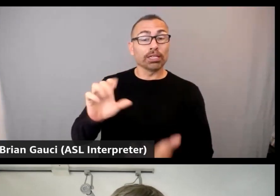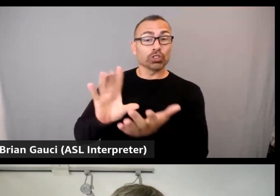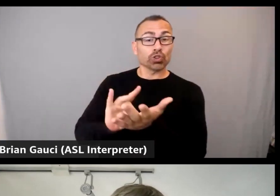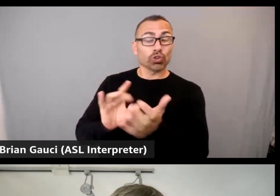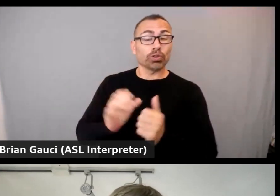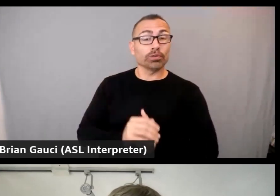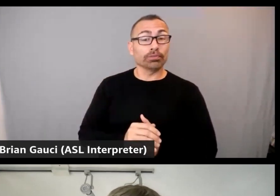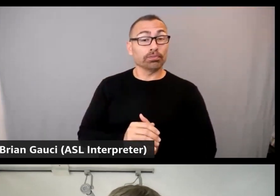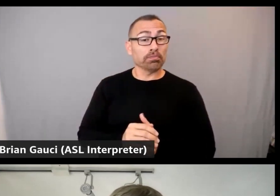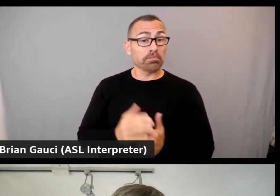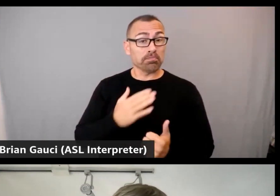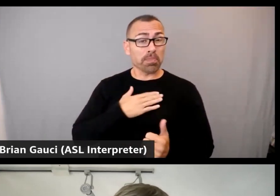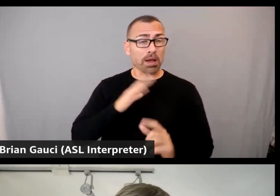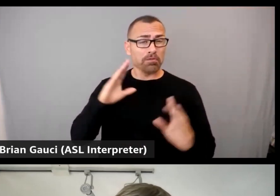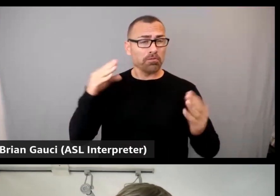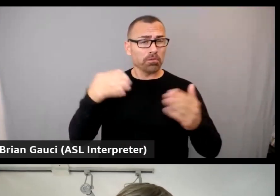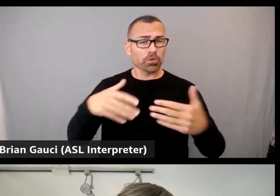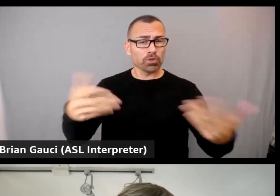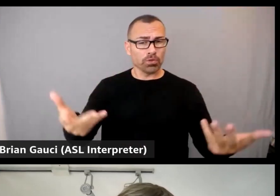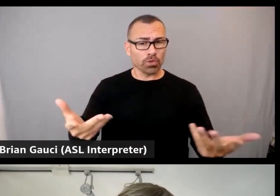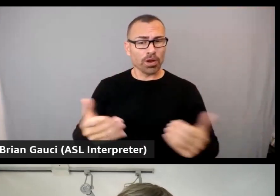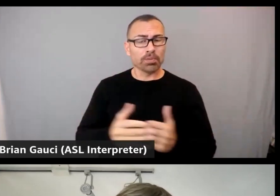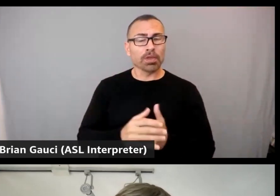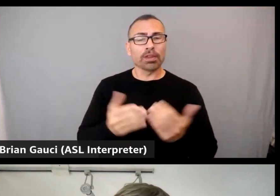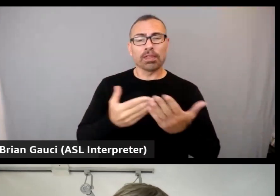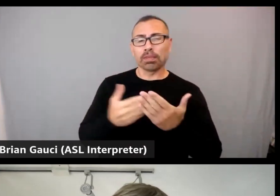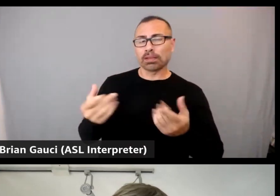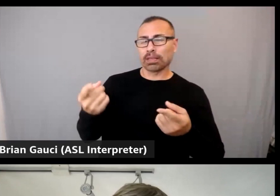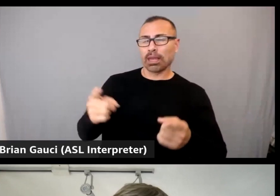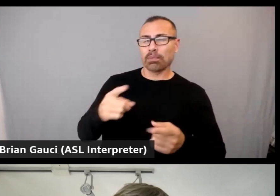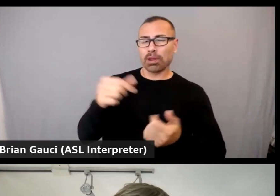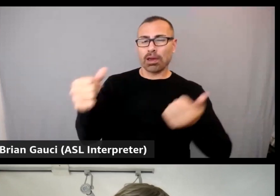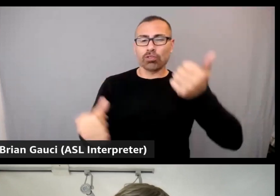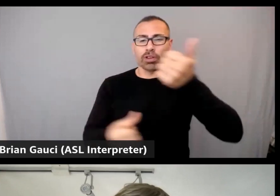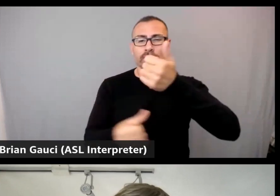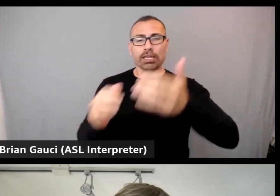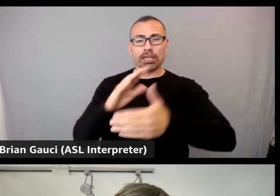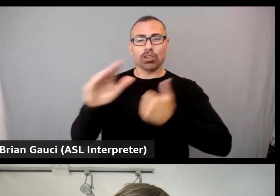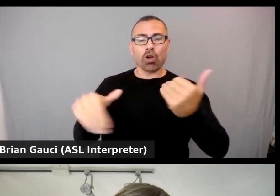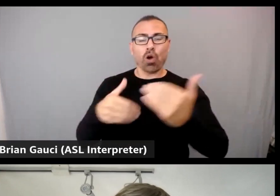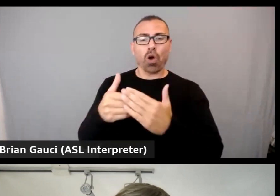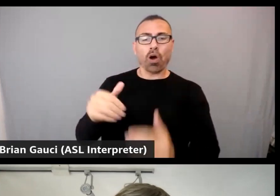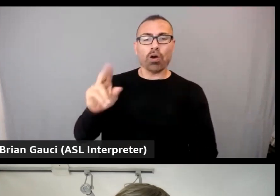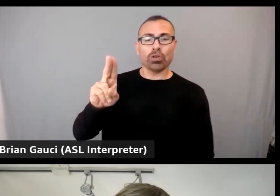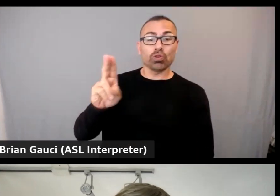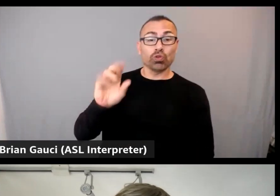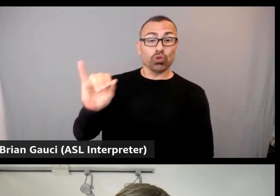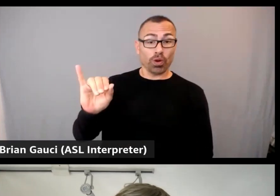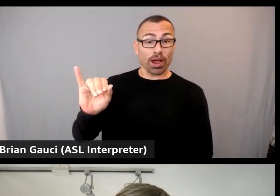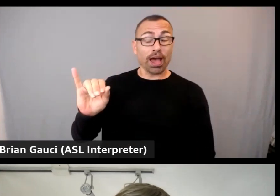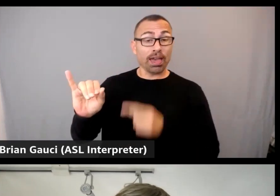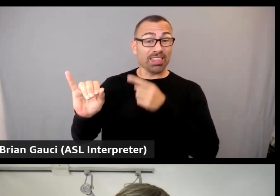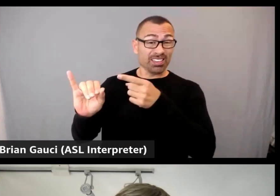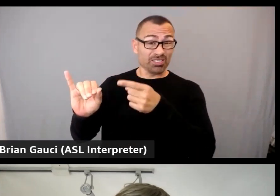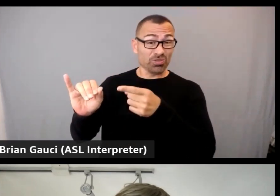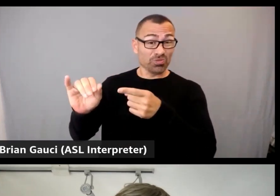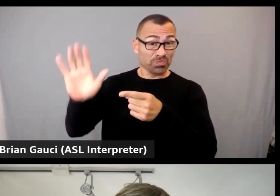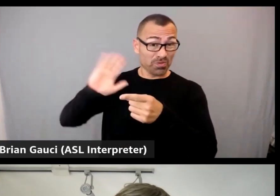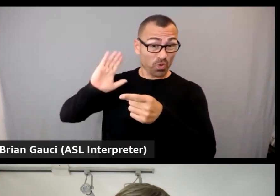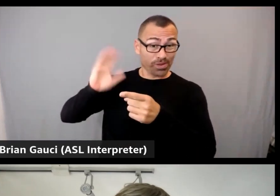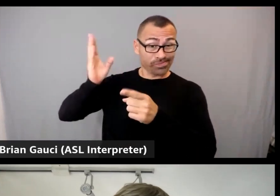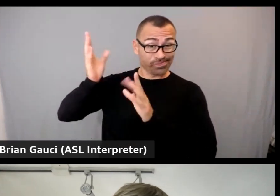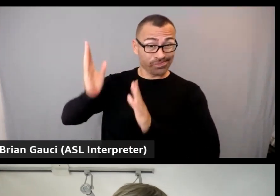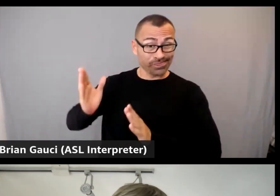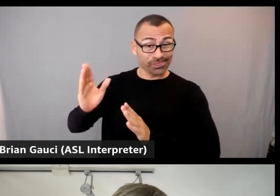focus on the things that happen underneath all the UI that Tome was just sharing. So I'm a platform PM, and my team